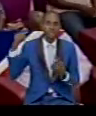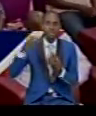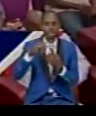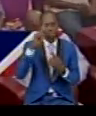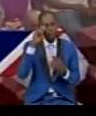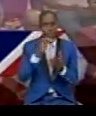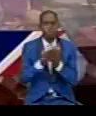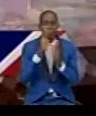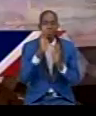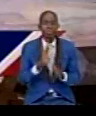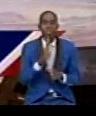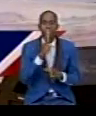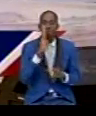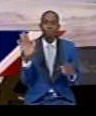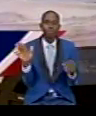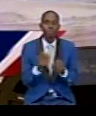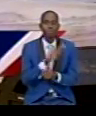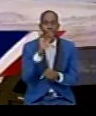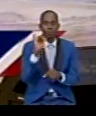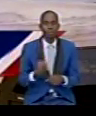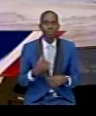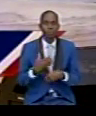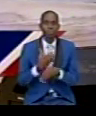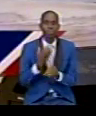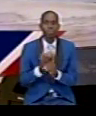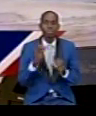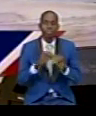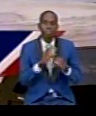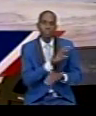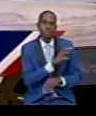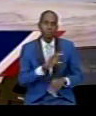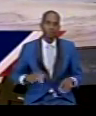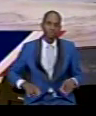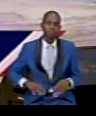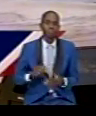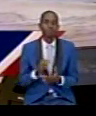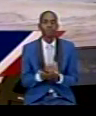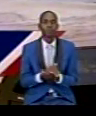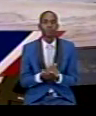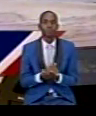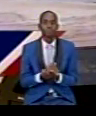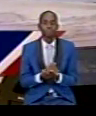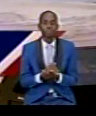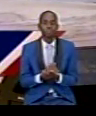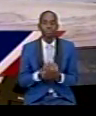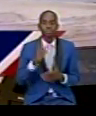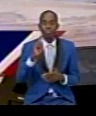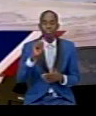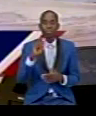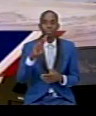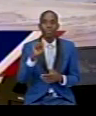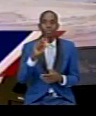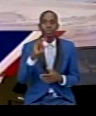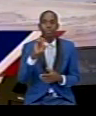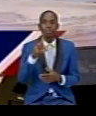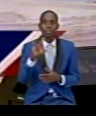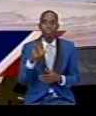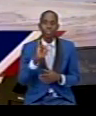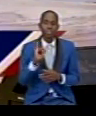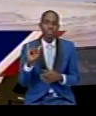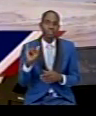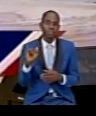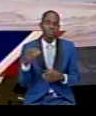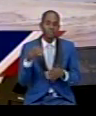fully formed in Christ traveling again traveling in prayer travailing again but